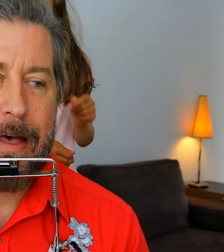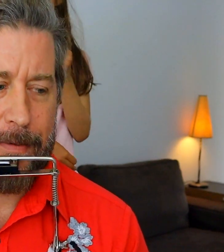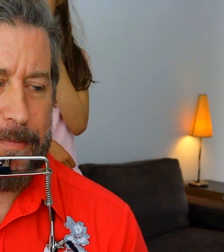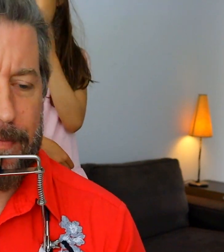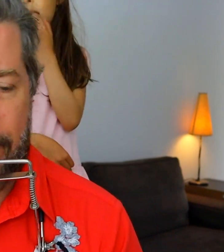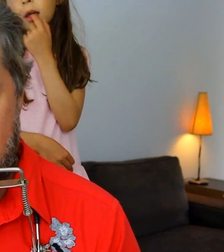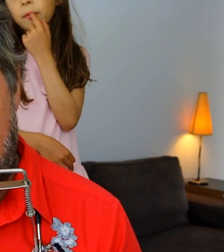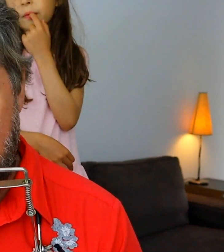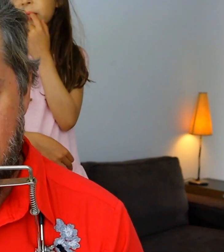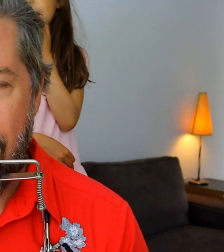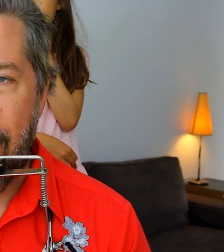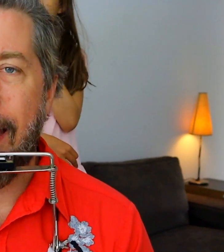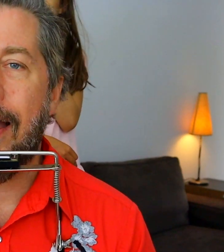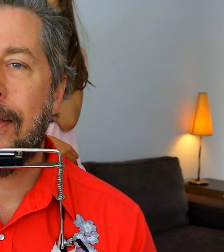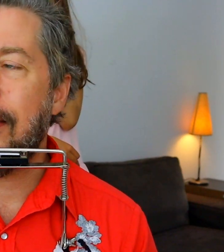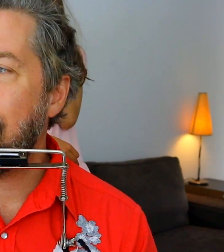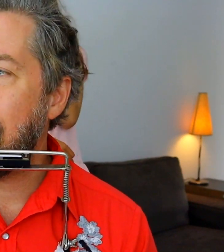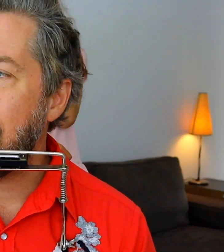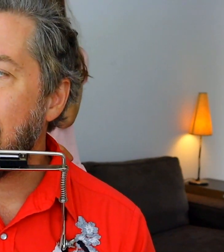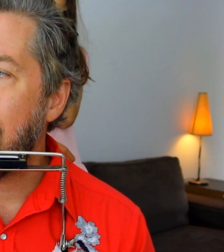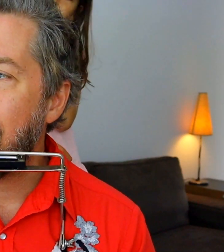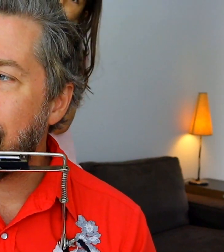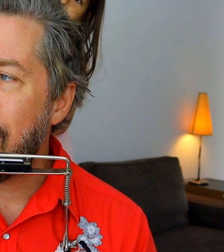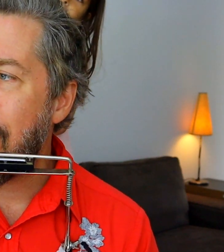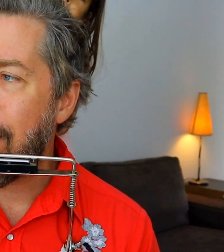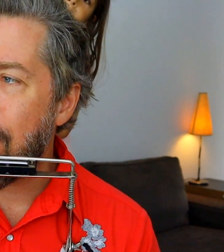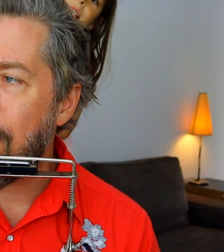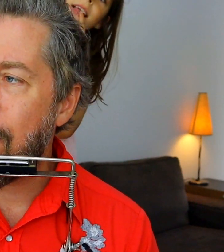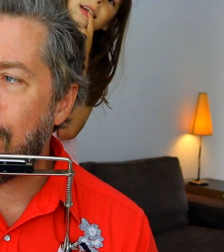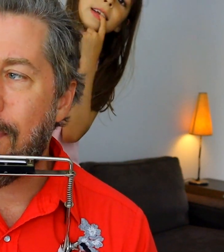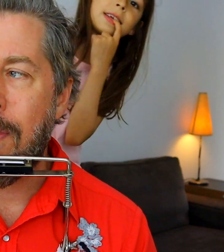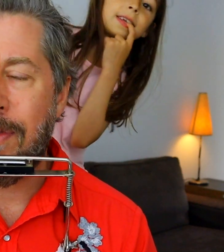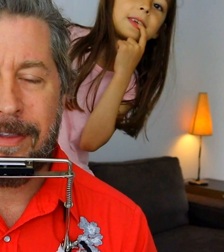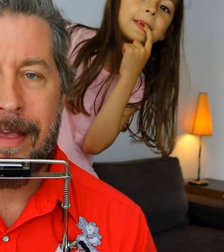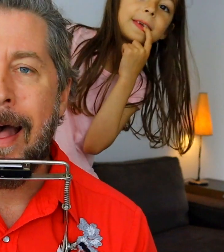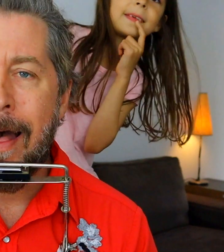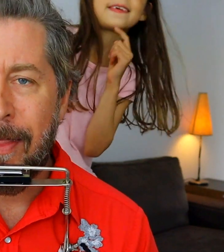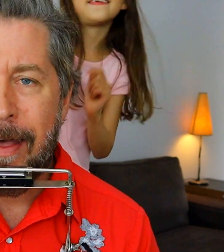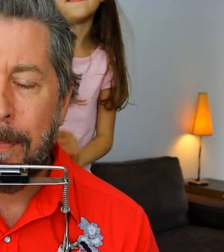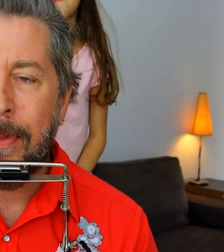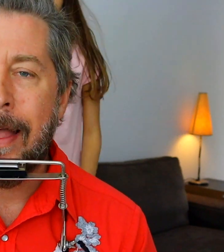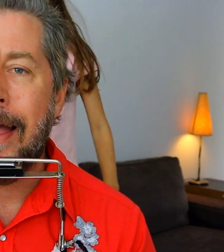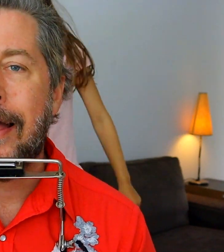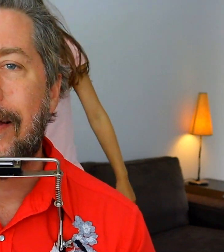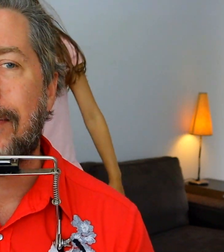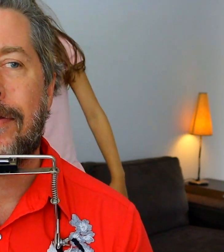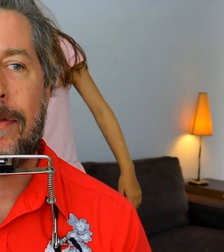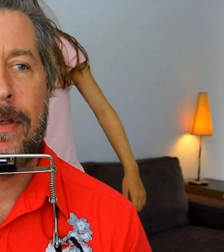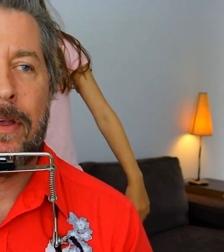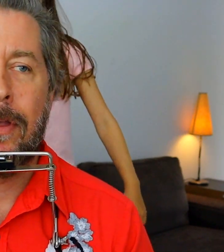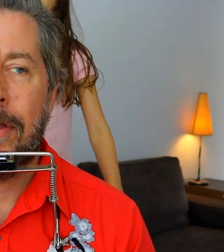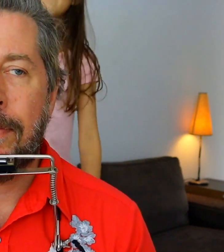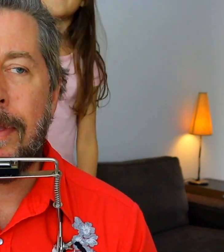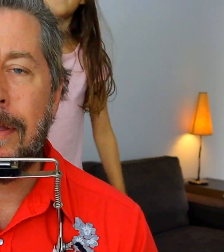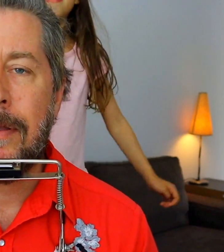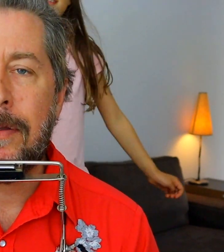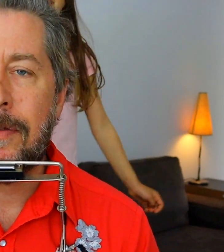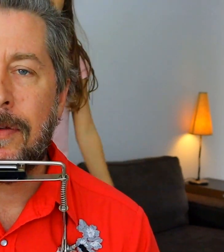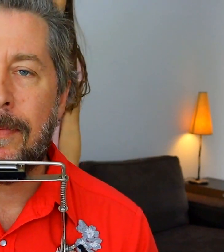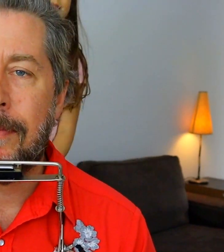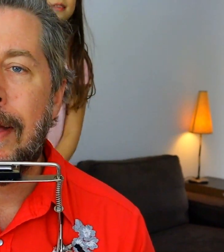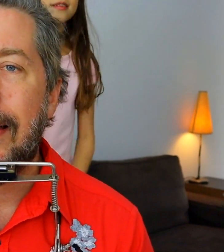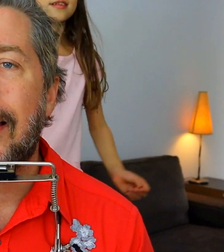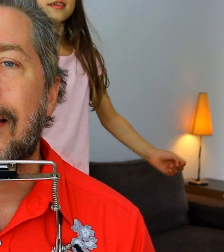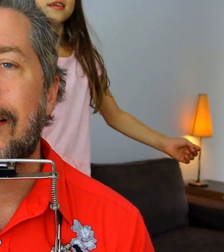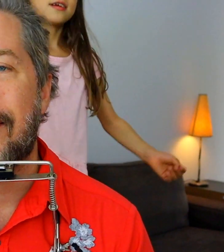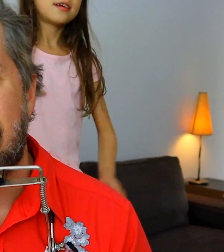the time. I keep the ends held for the tie that blinds.